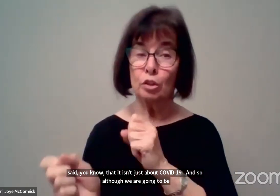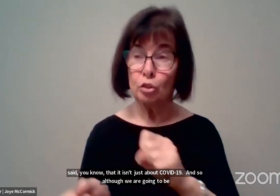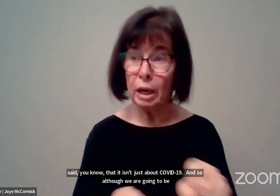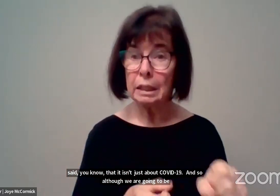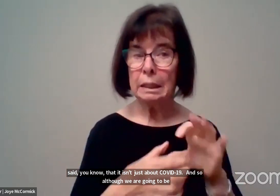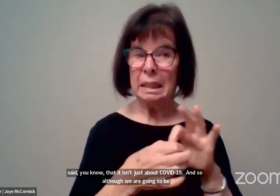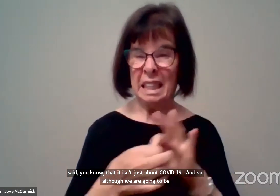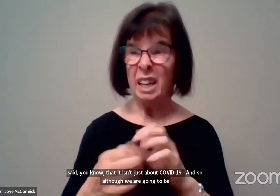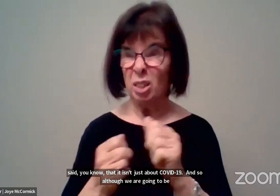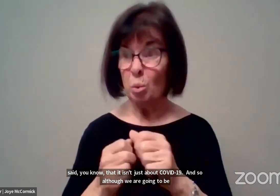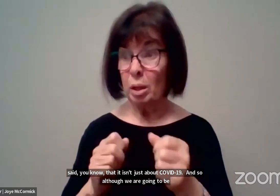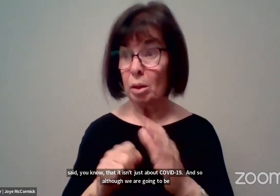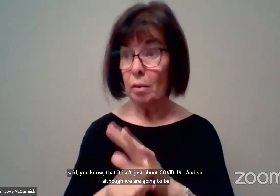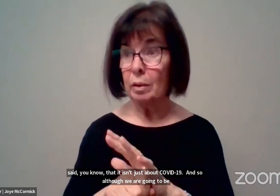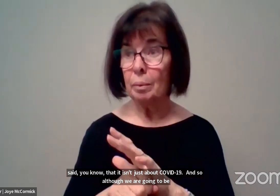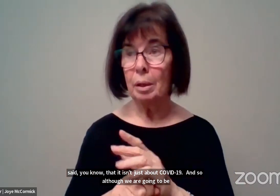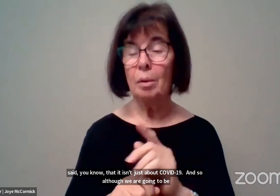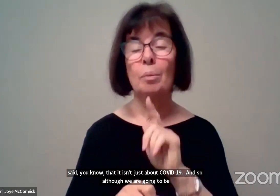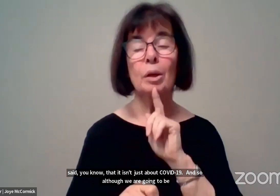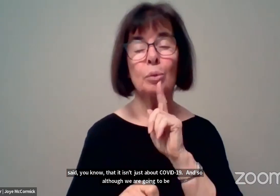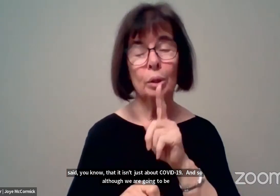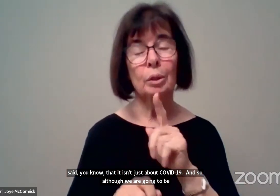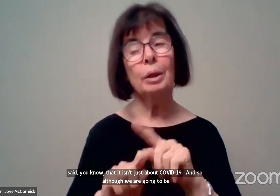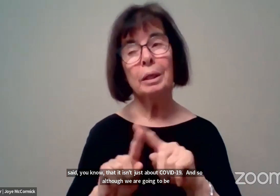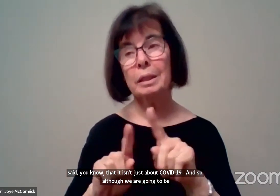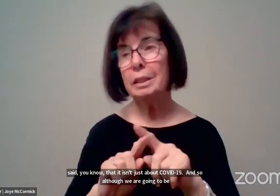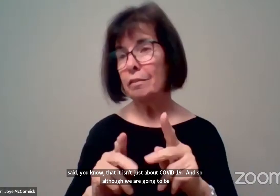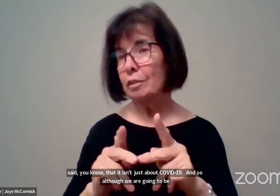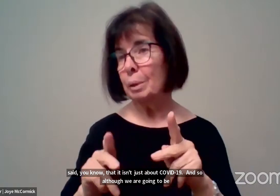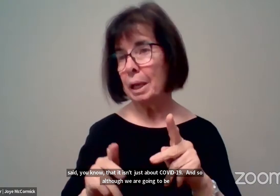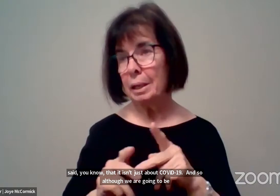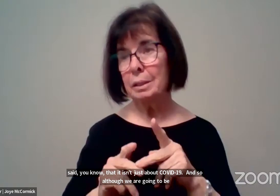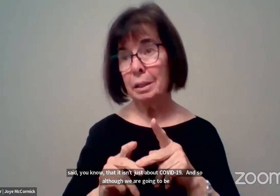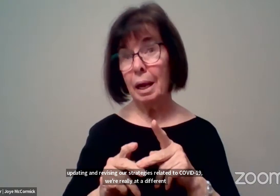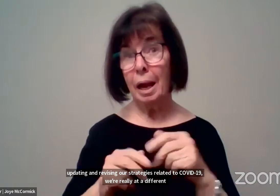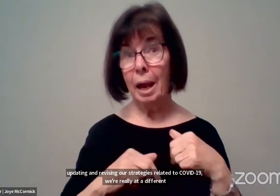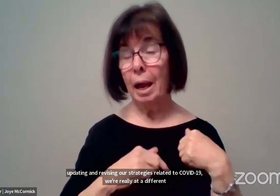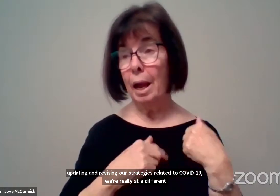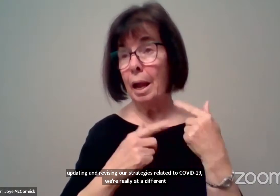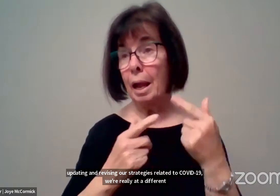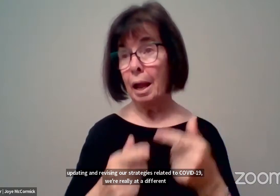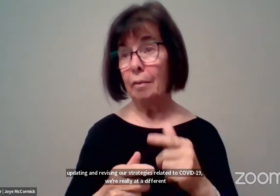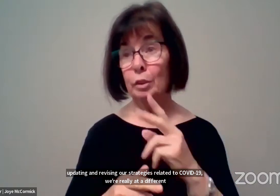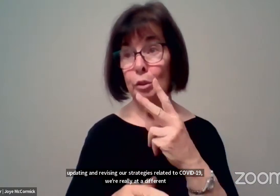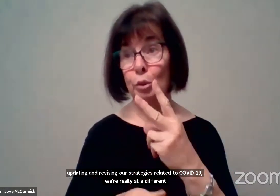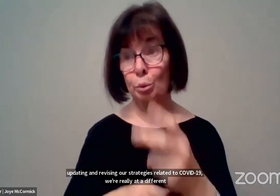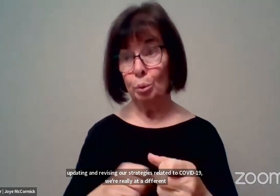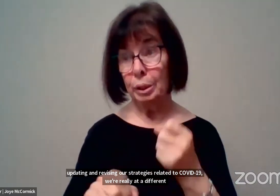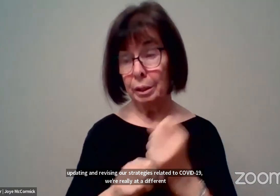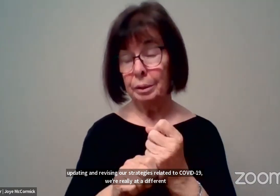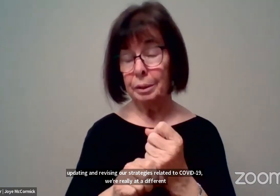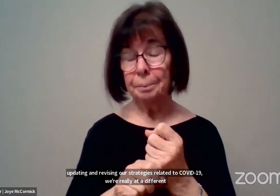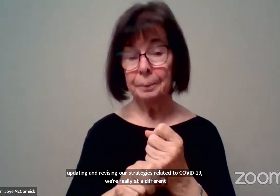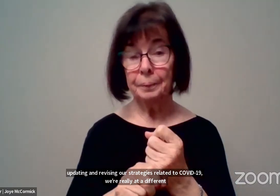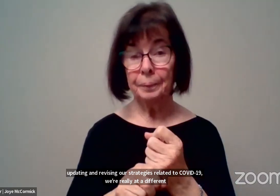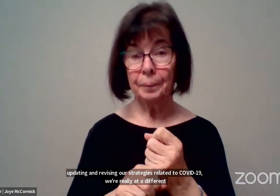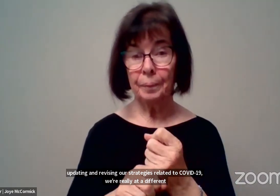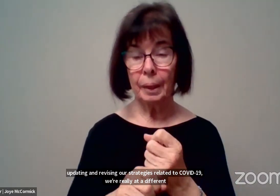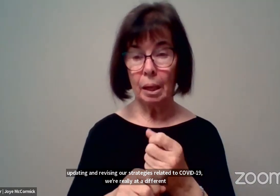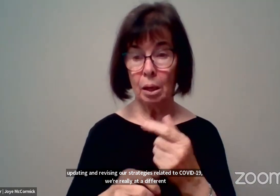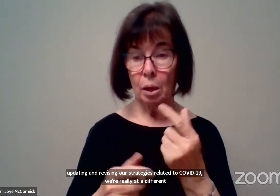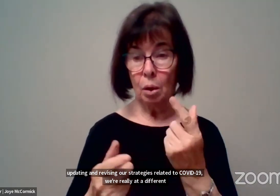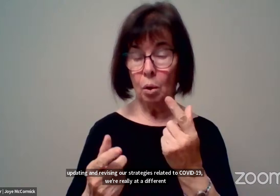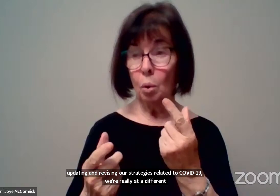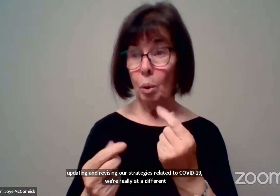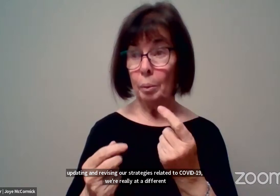COVID, we're really at a different place now, 2 years into this. And so what we are putting together and